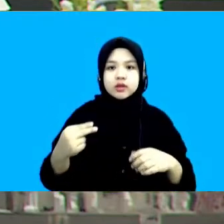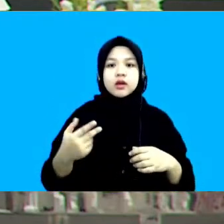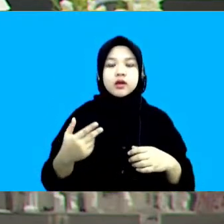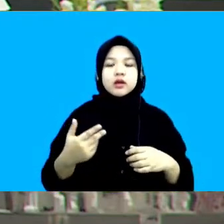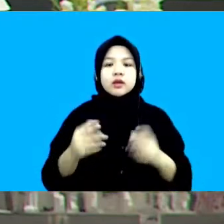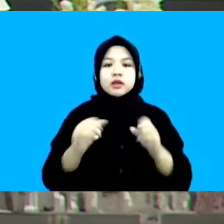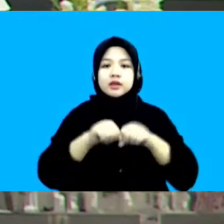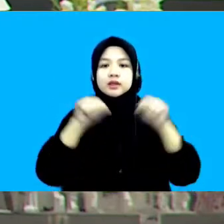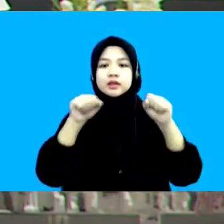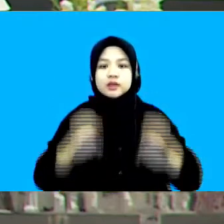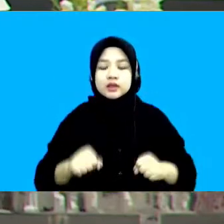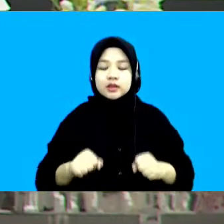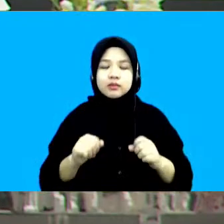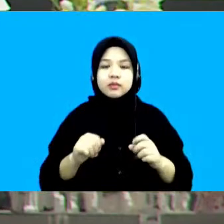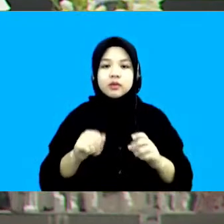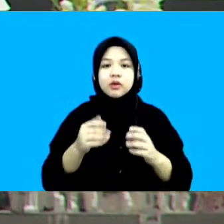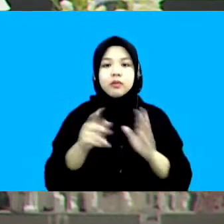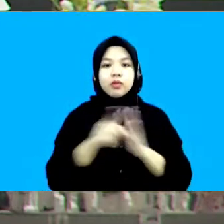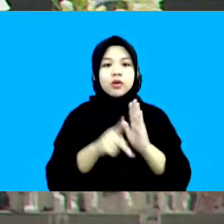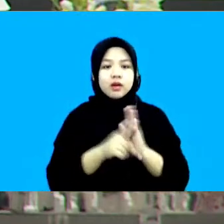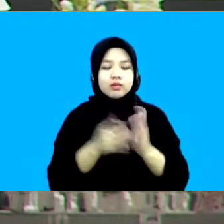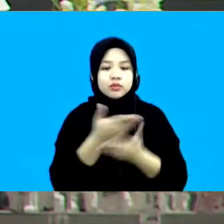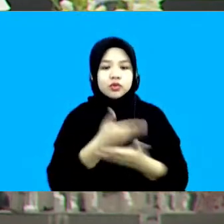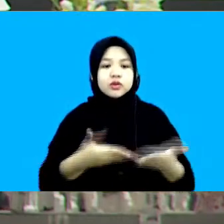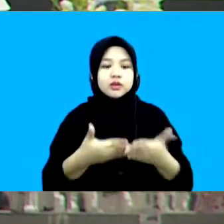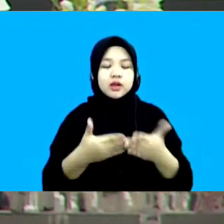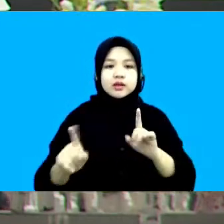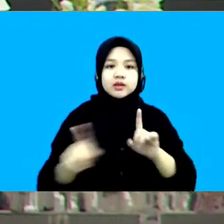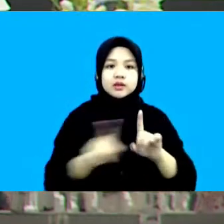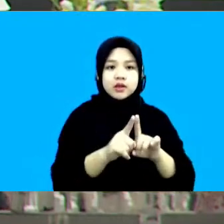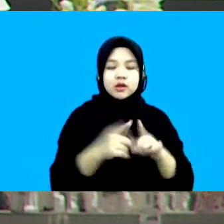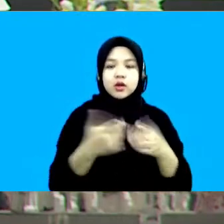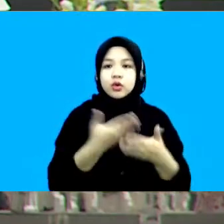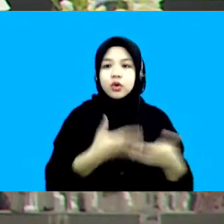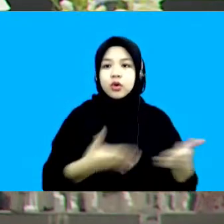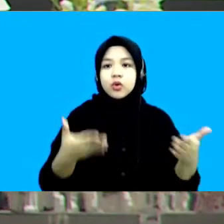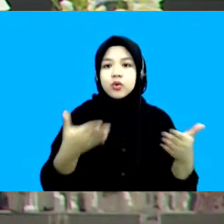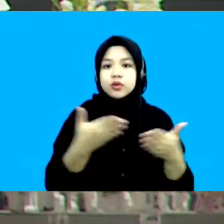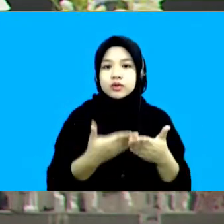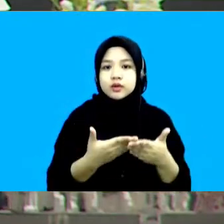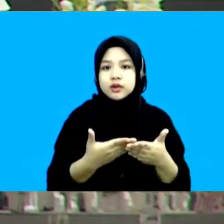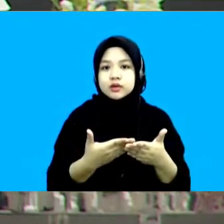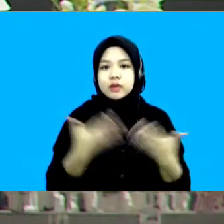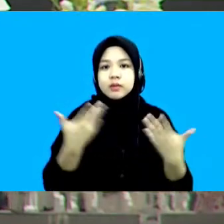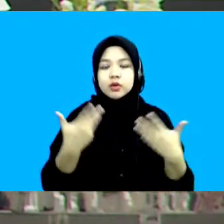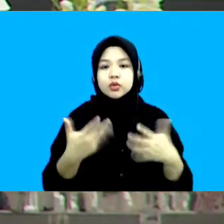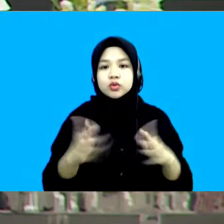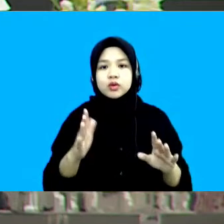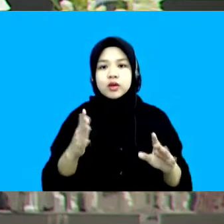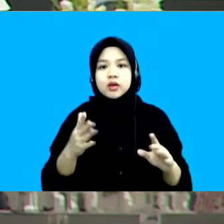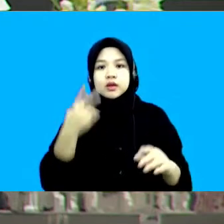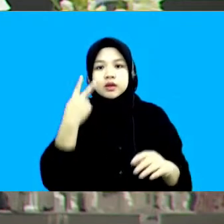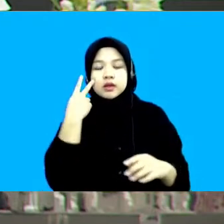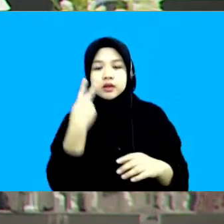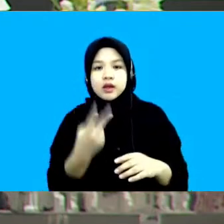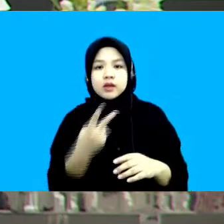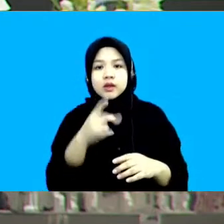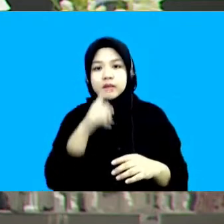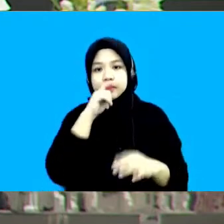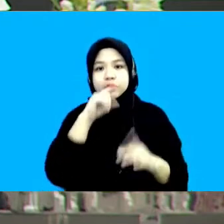this could be extended, enriched with this sort of like the new development, that will be very something useful.